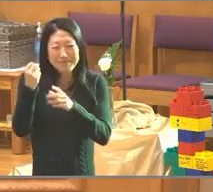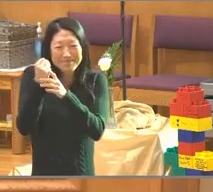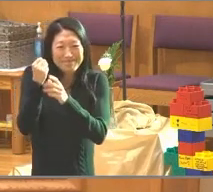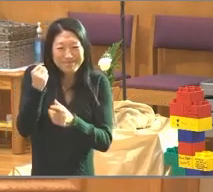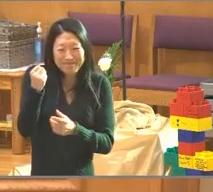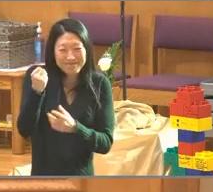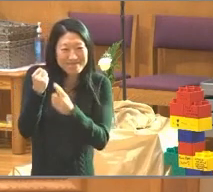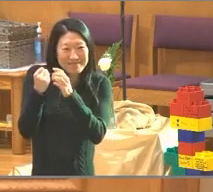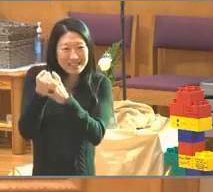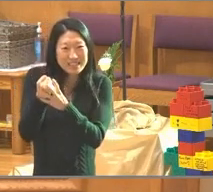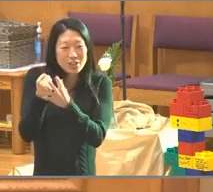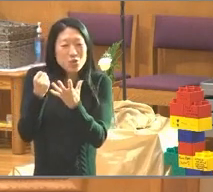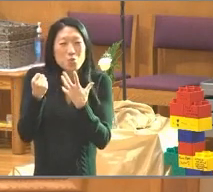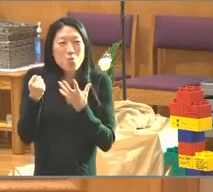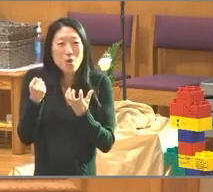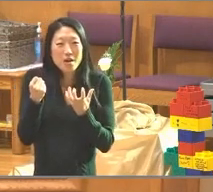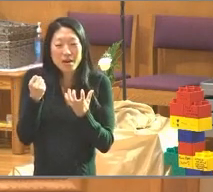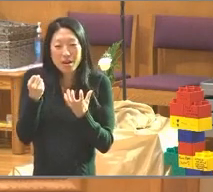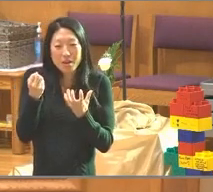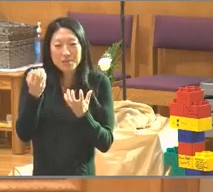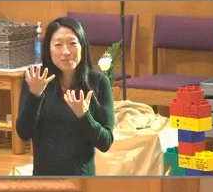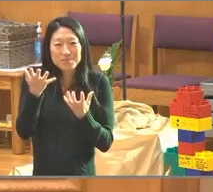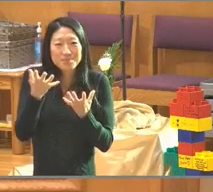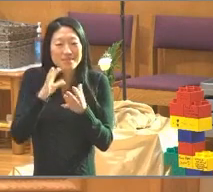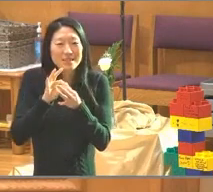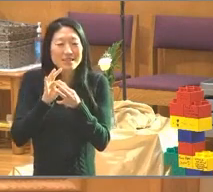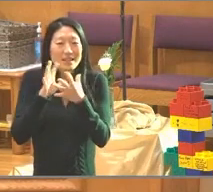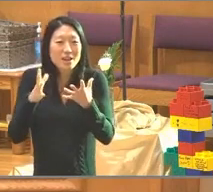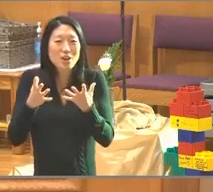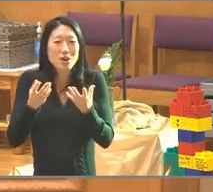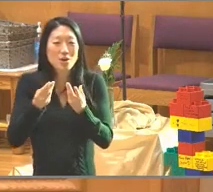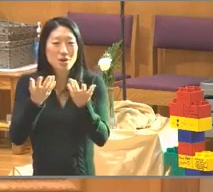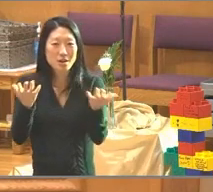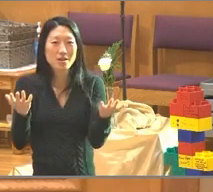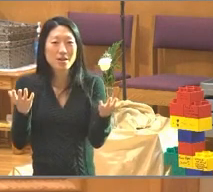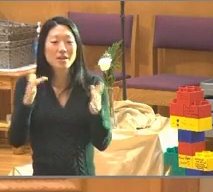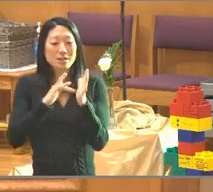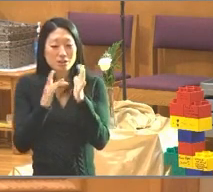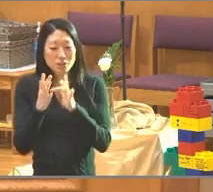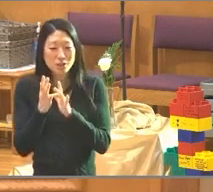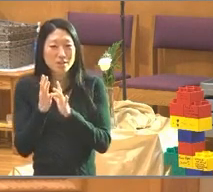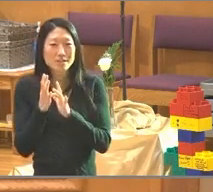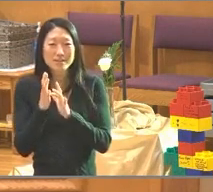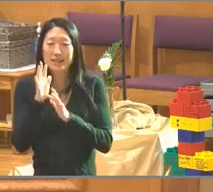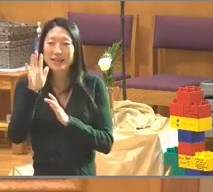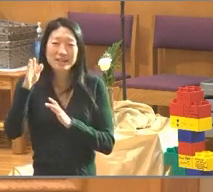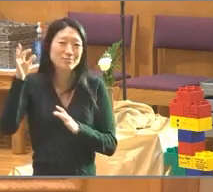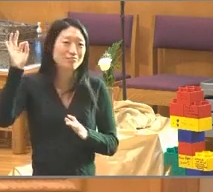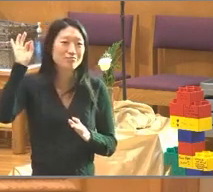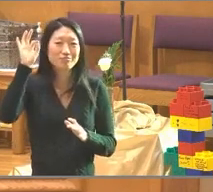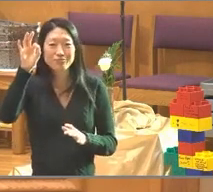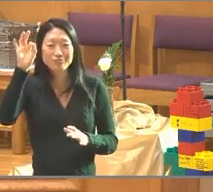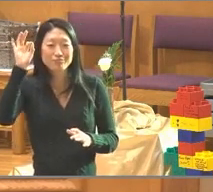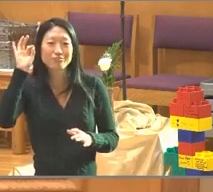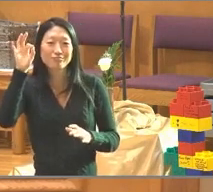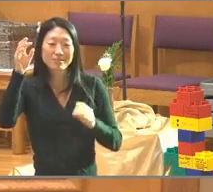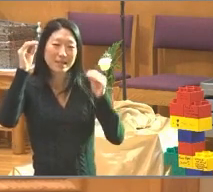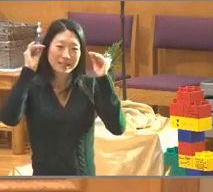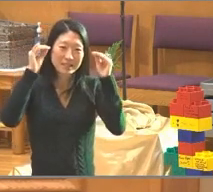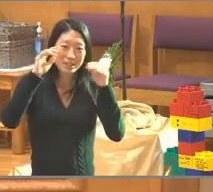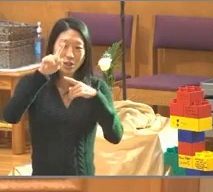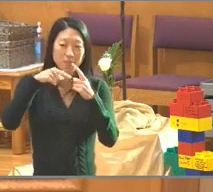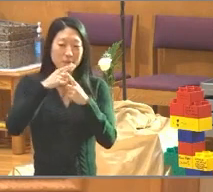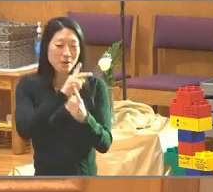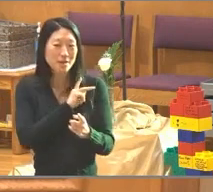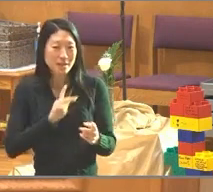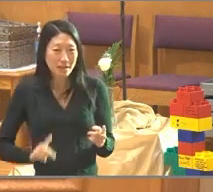just begging to be released? Jesus spent his entire ministry teaching and preaching about the kingdom